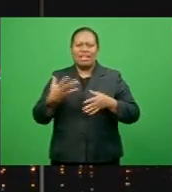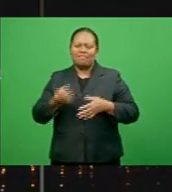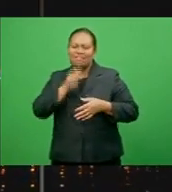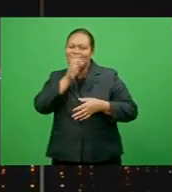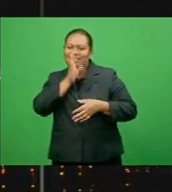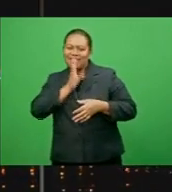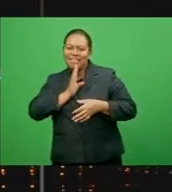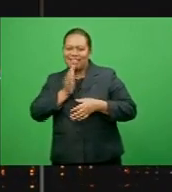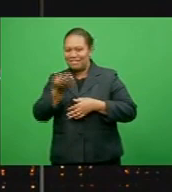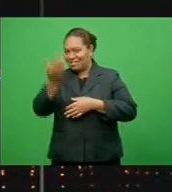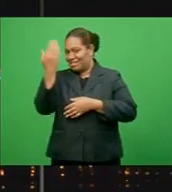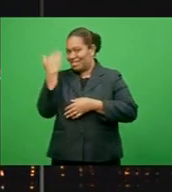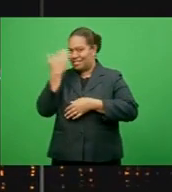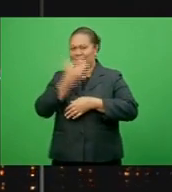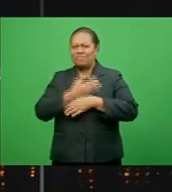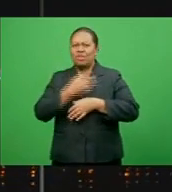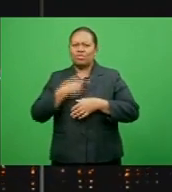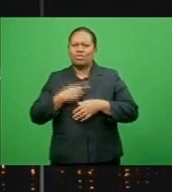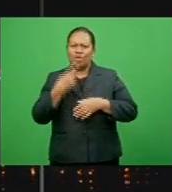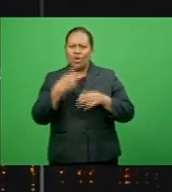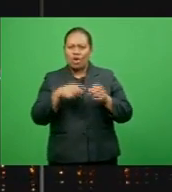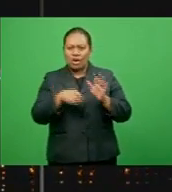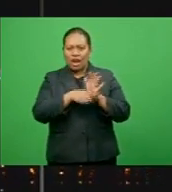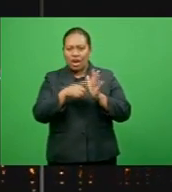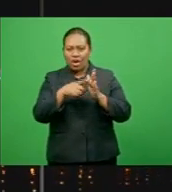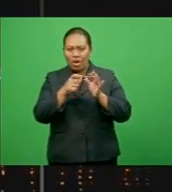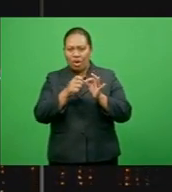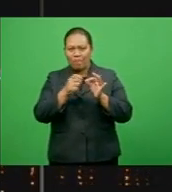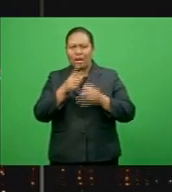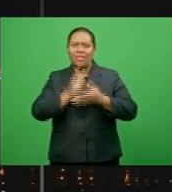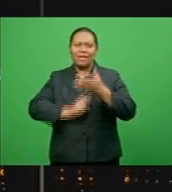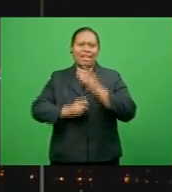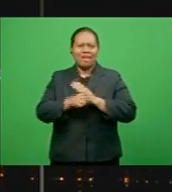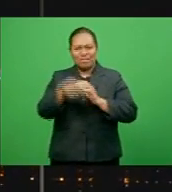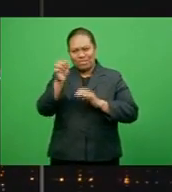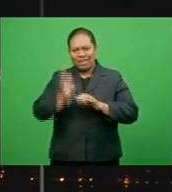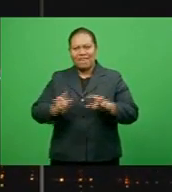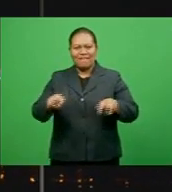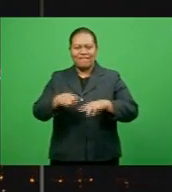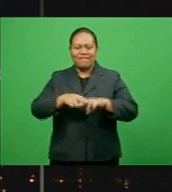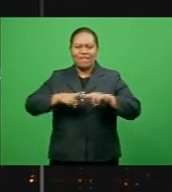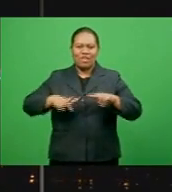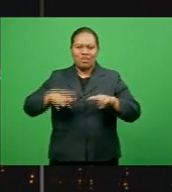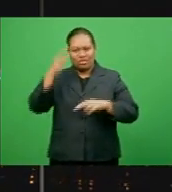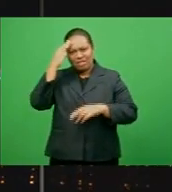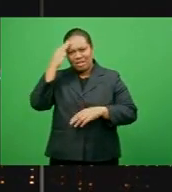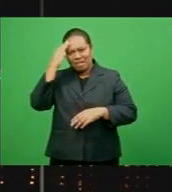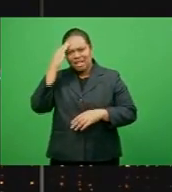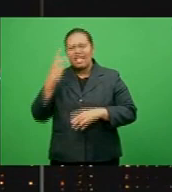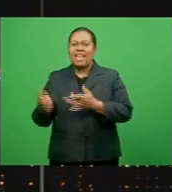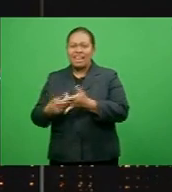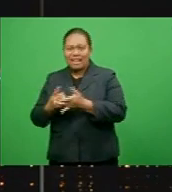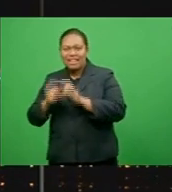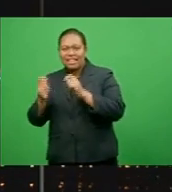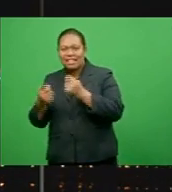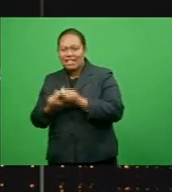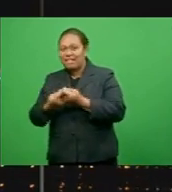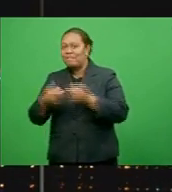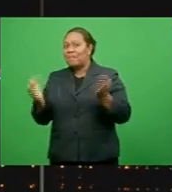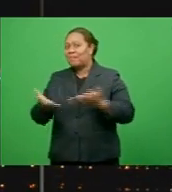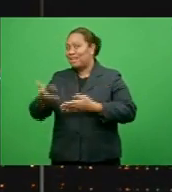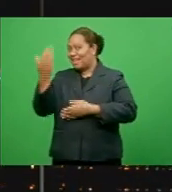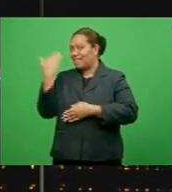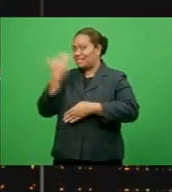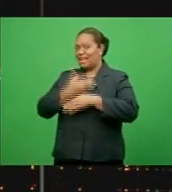night. Utility Setareki Raomba laid his mother to rest today, while lock forward Israel Azario, who played last night,